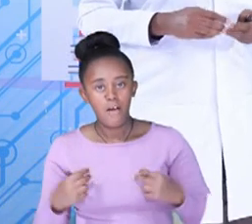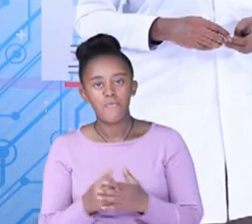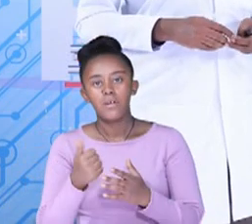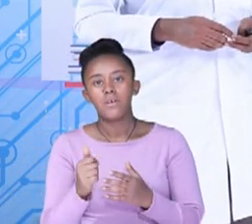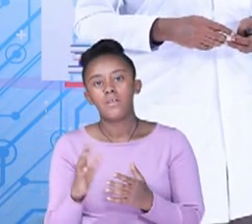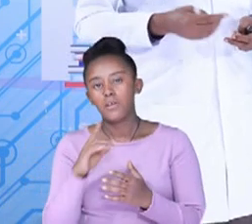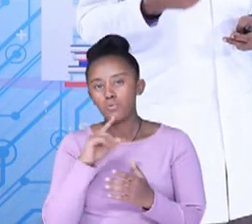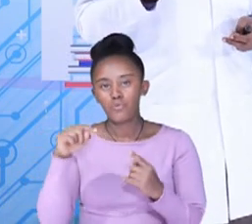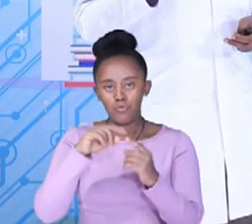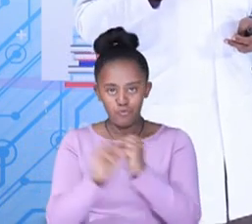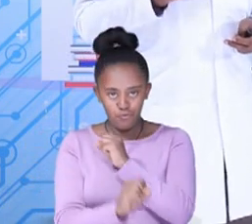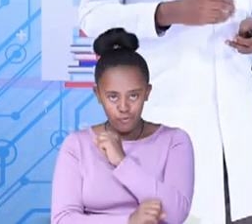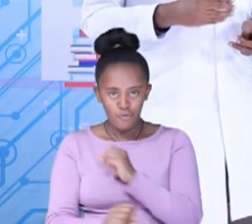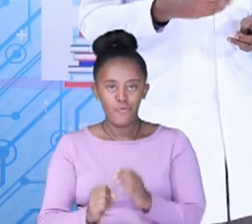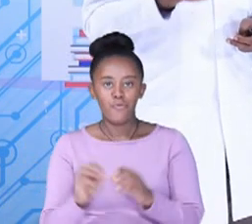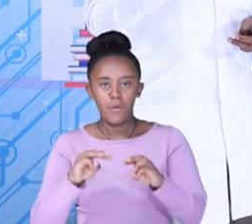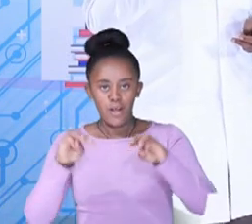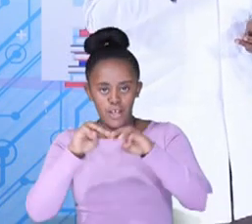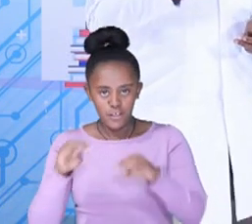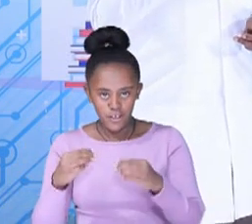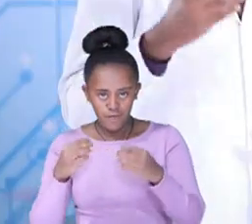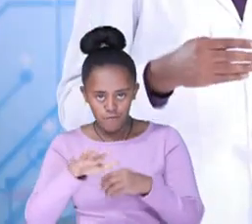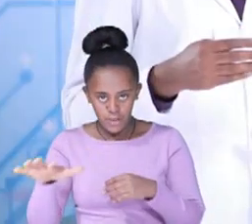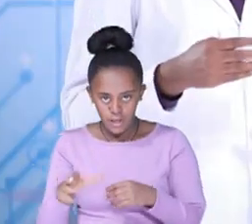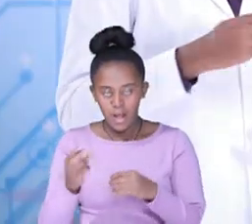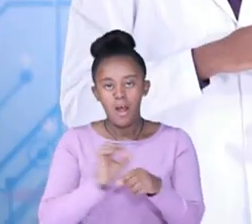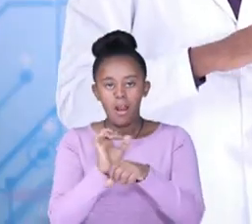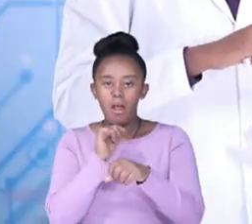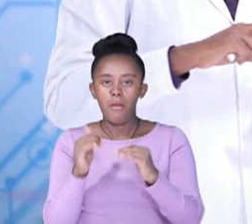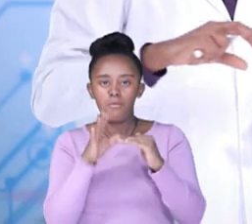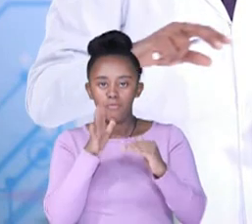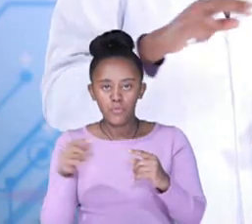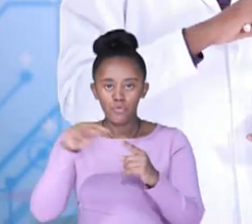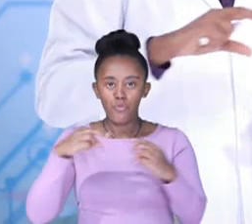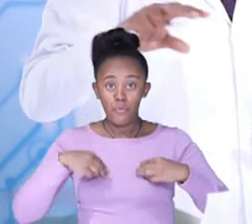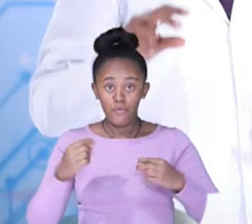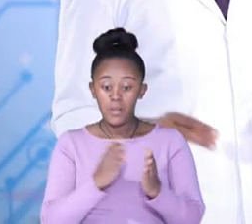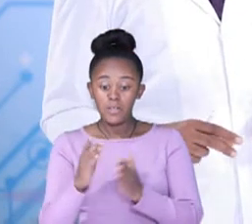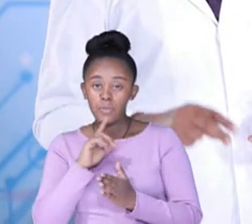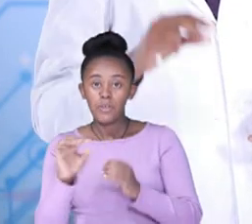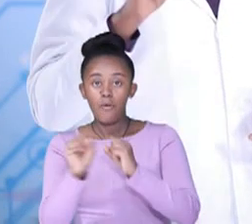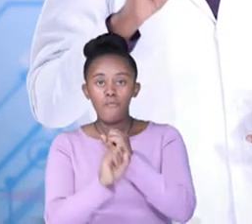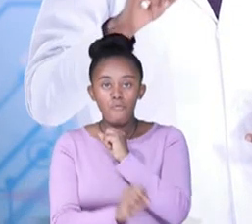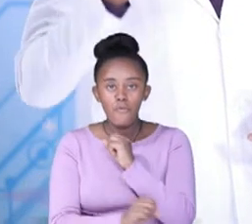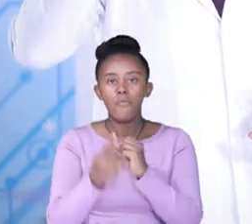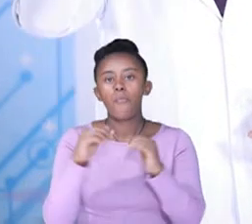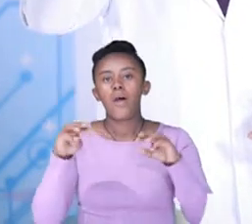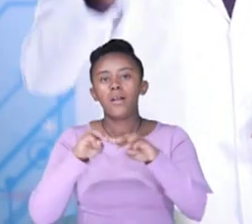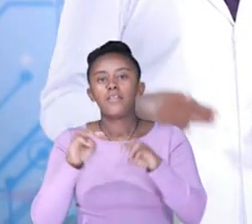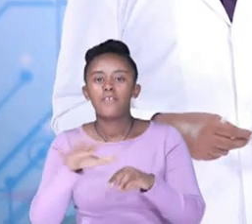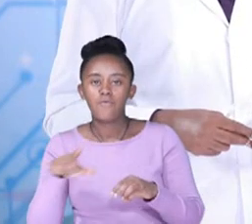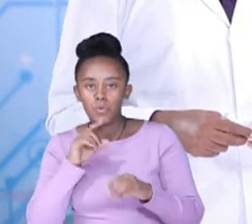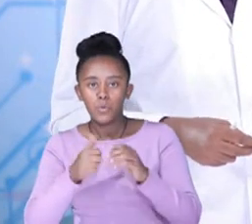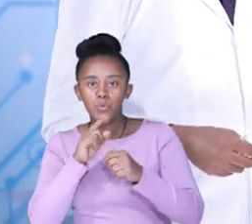to form magnetic field, has a tendency of electrons, unpaired electrons, to have the arrangement and form magnetic field, which is the same as